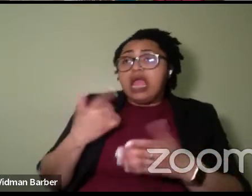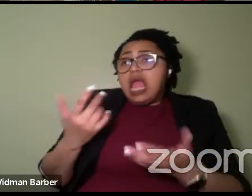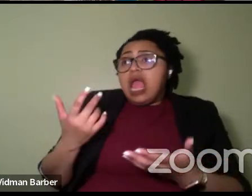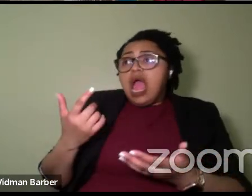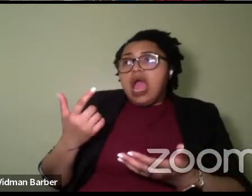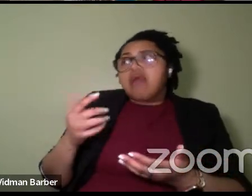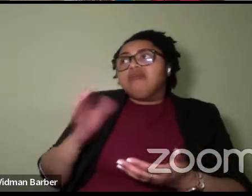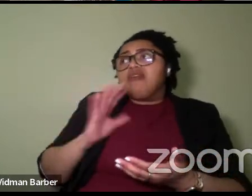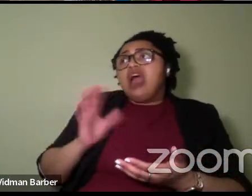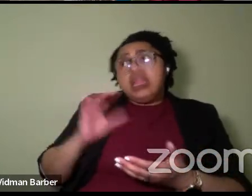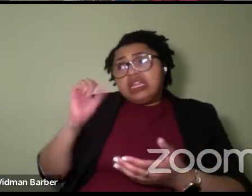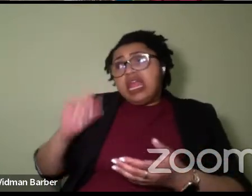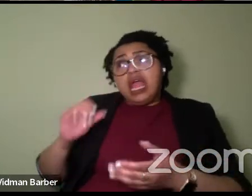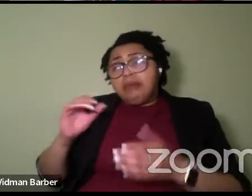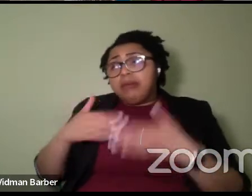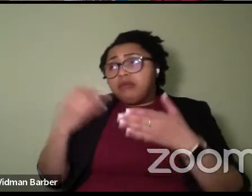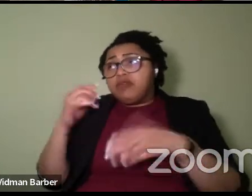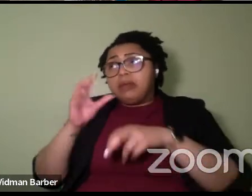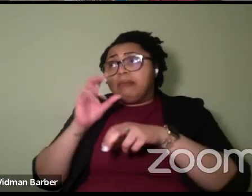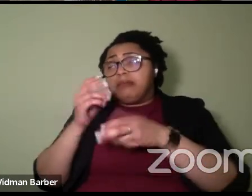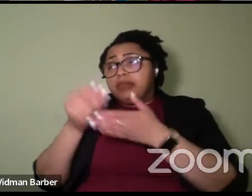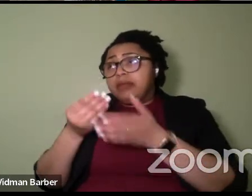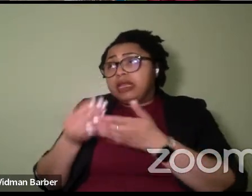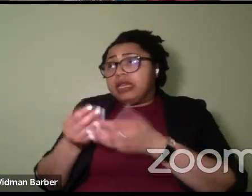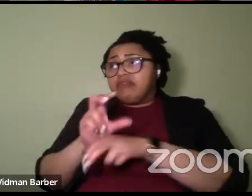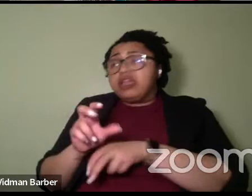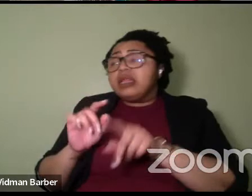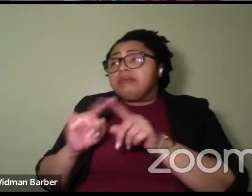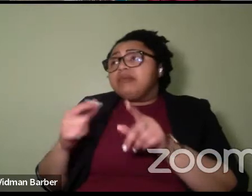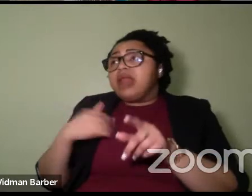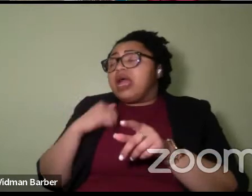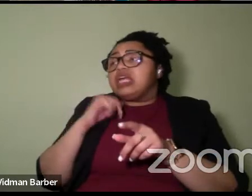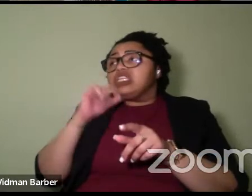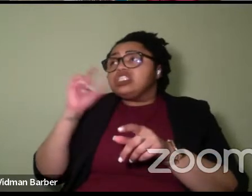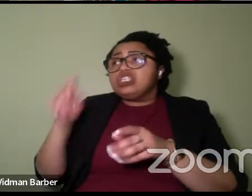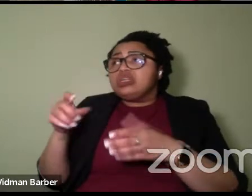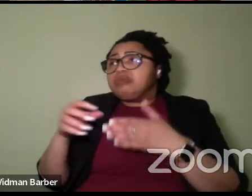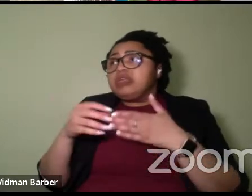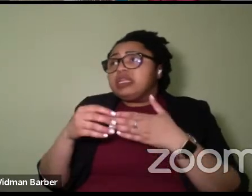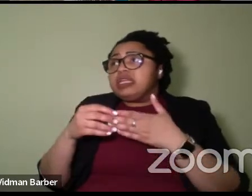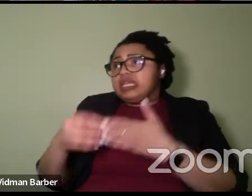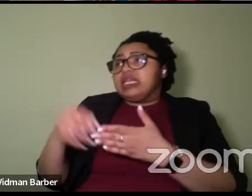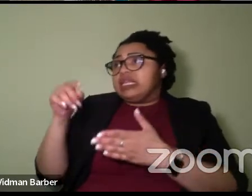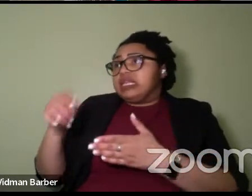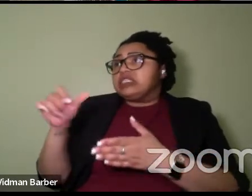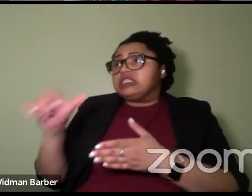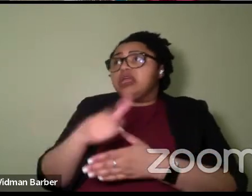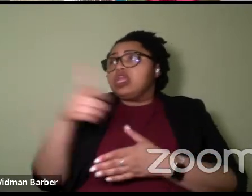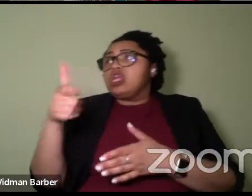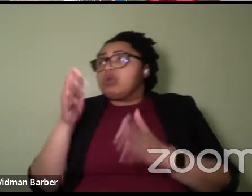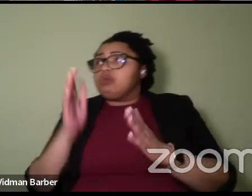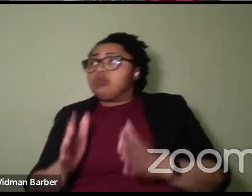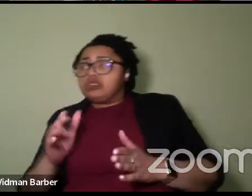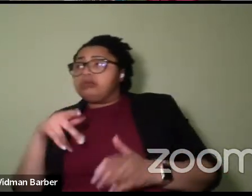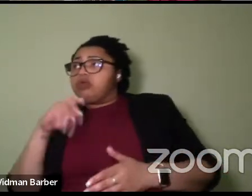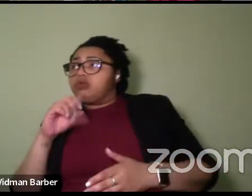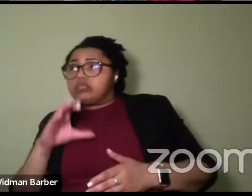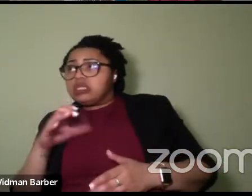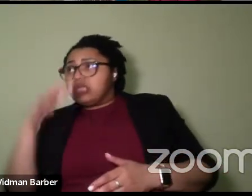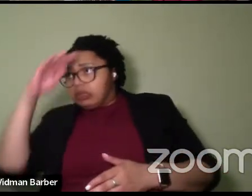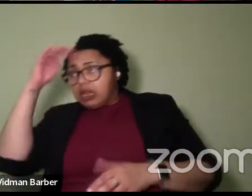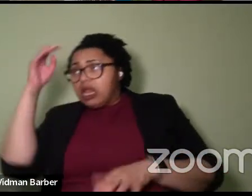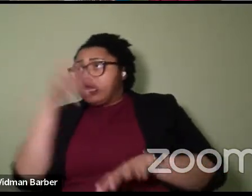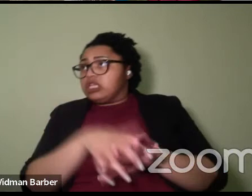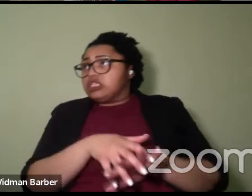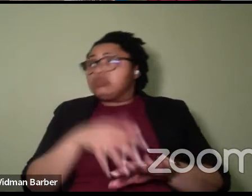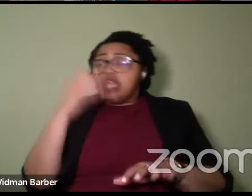I'll put all of the structures and administrative support I have to help get it. But when it comes in, if we're really going to do the work, we have to get people who know how to